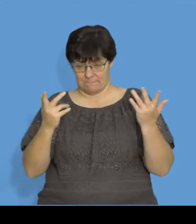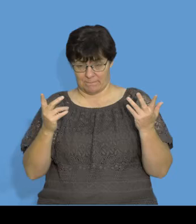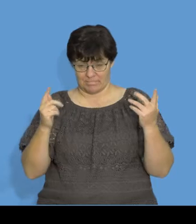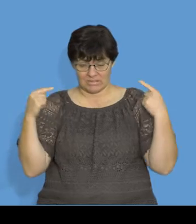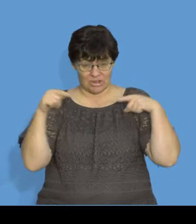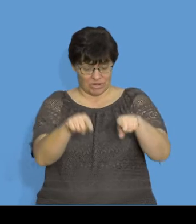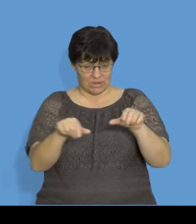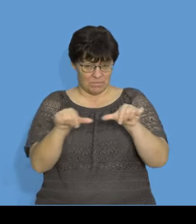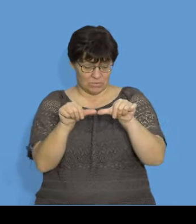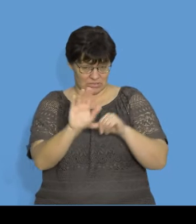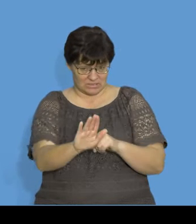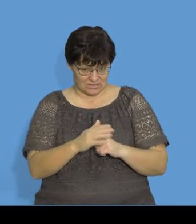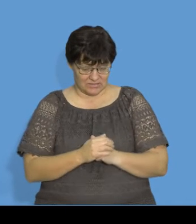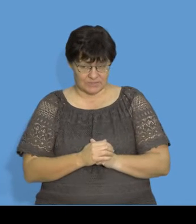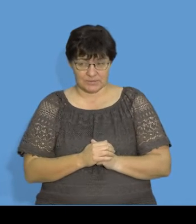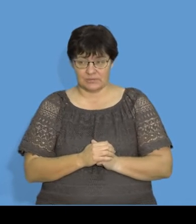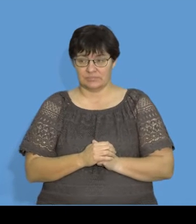directly proportional.